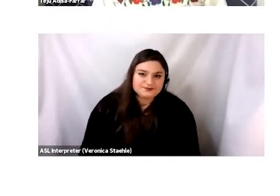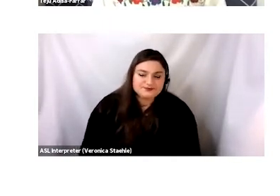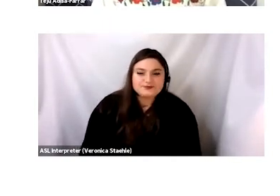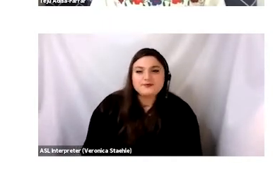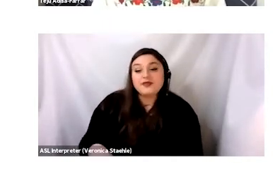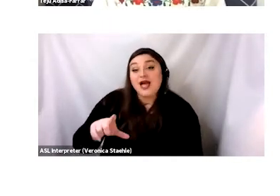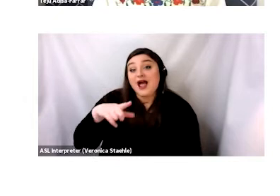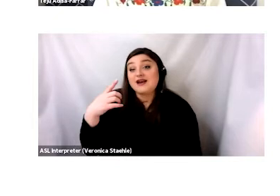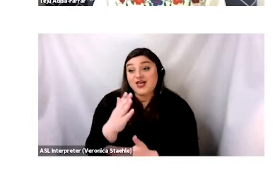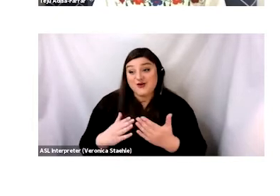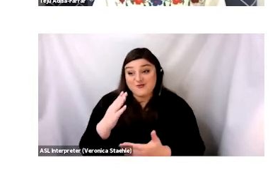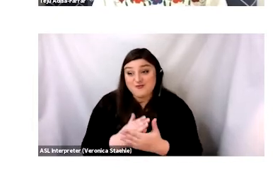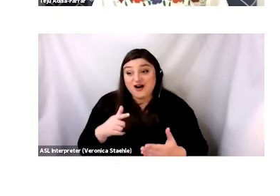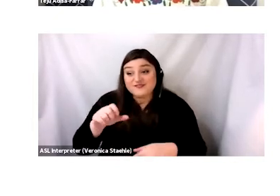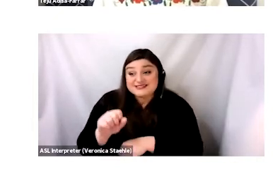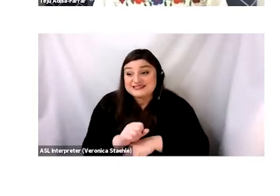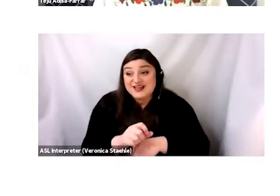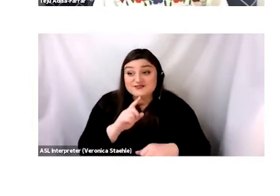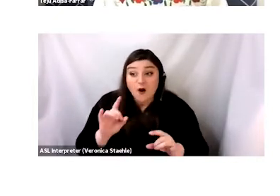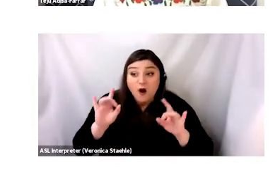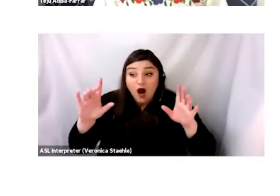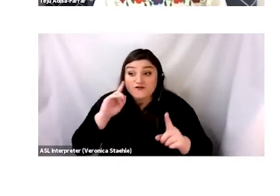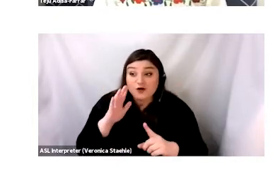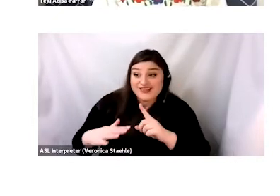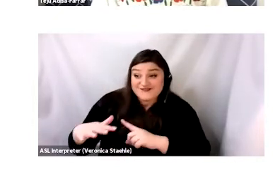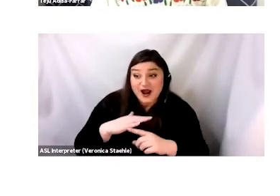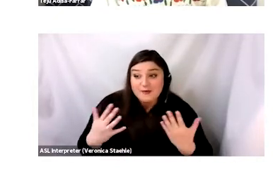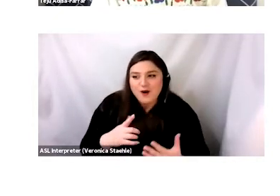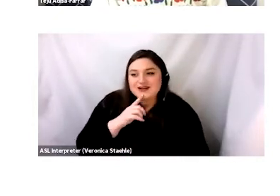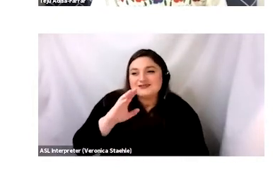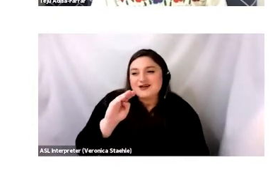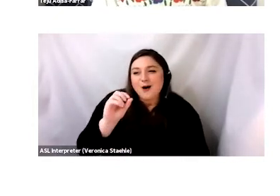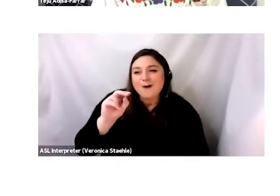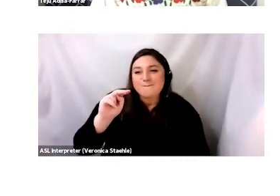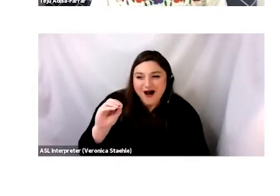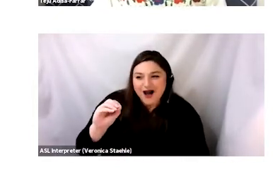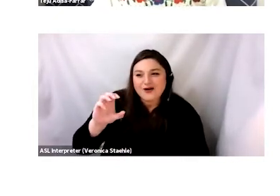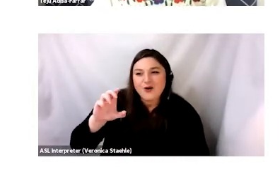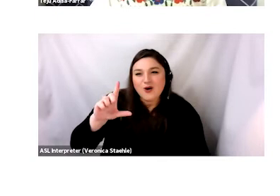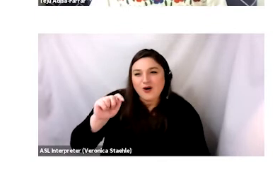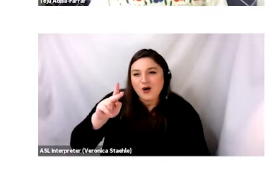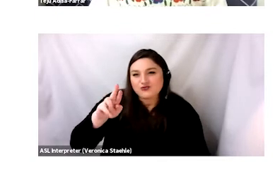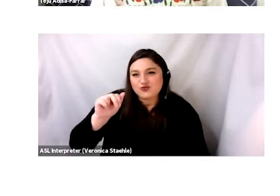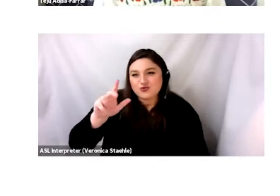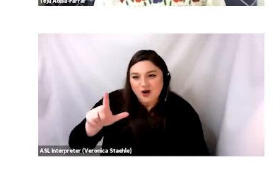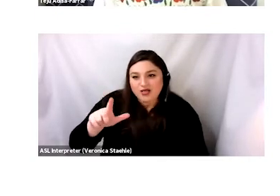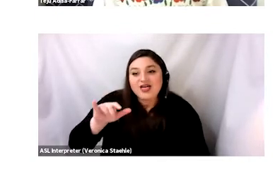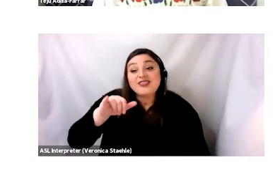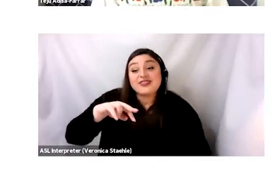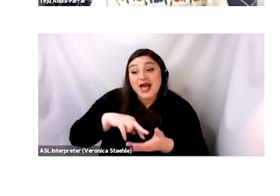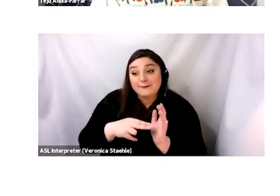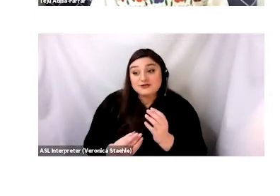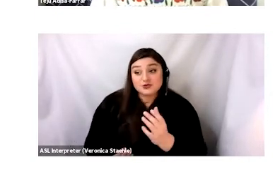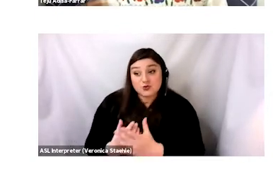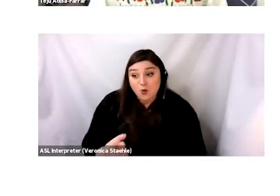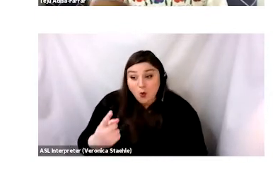slavery that was terrible for the environment was that it was monocultural. And what that means is that you're growing one crop on a large scale